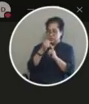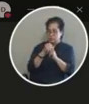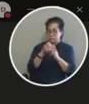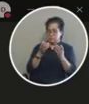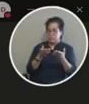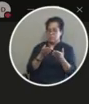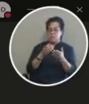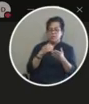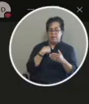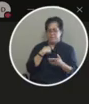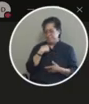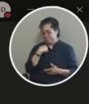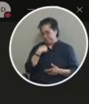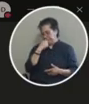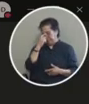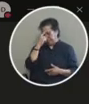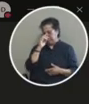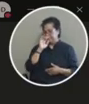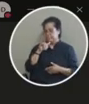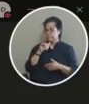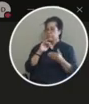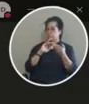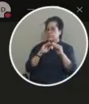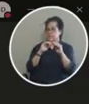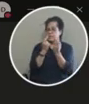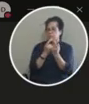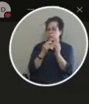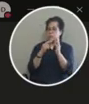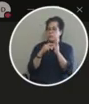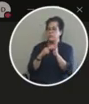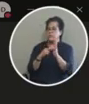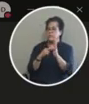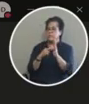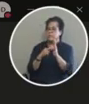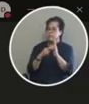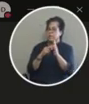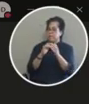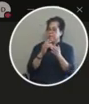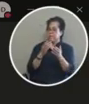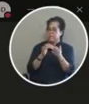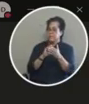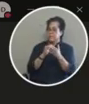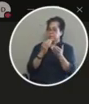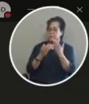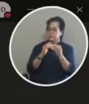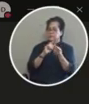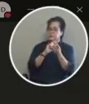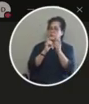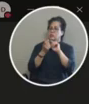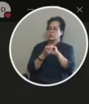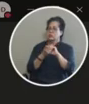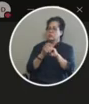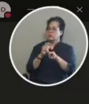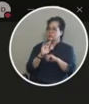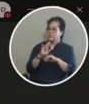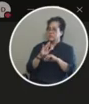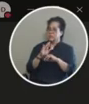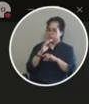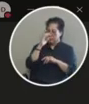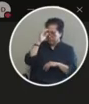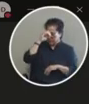the city council representatives who may be changing their